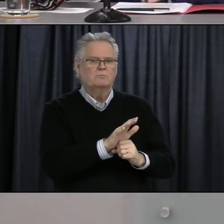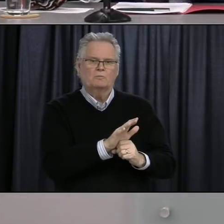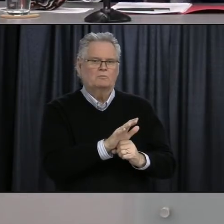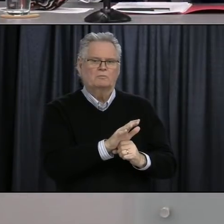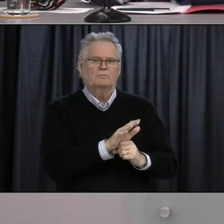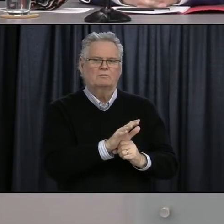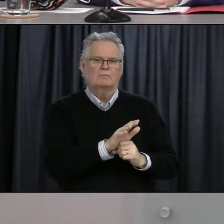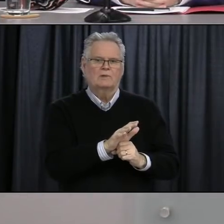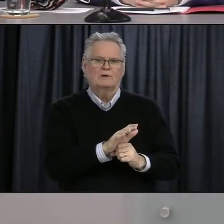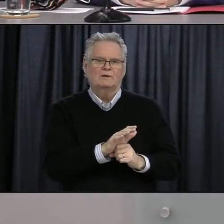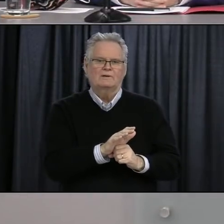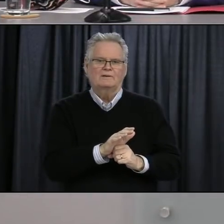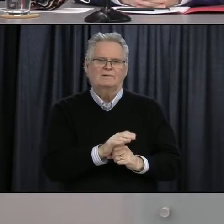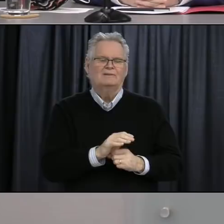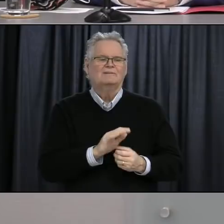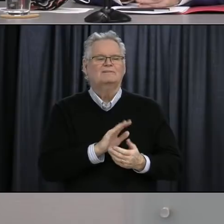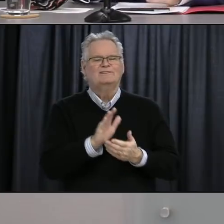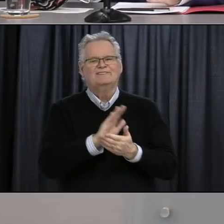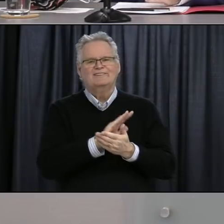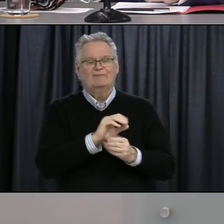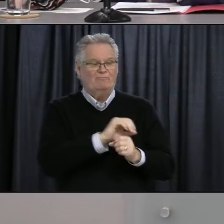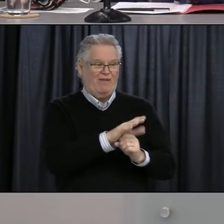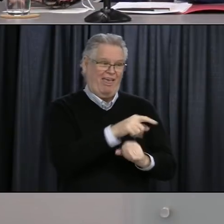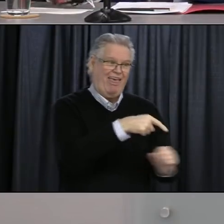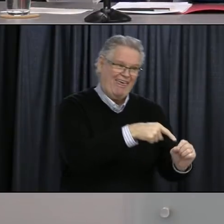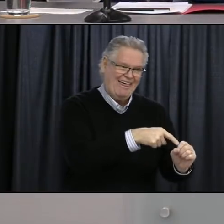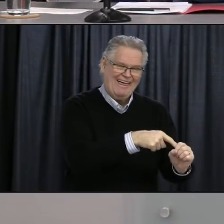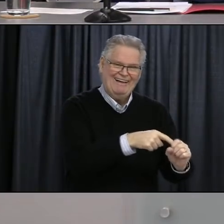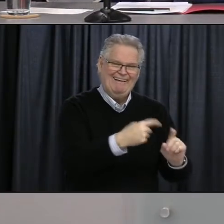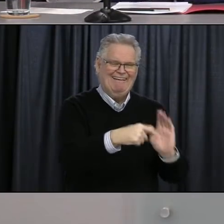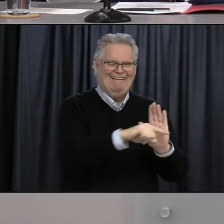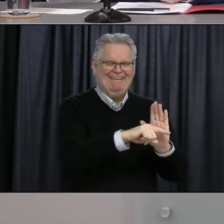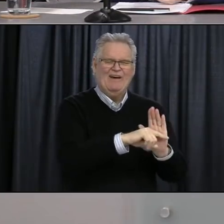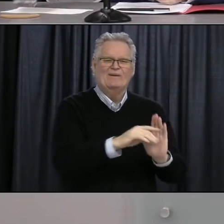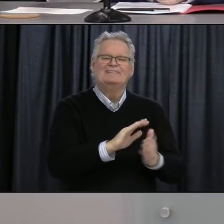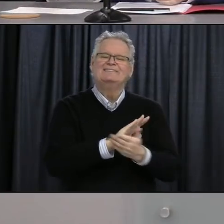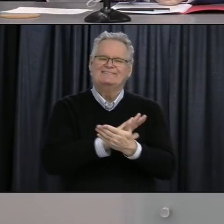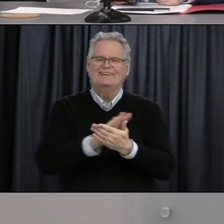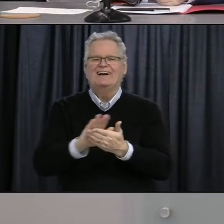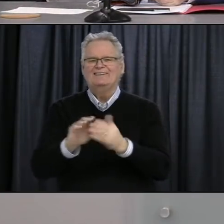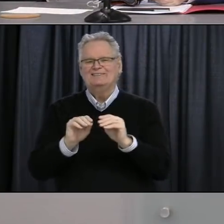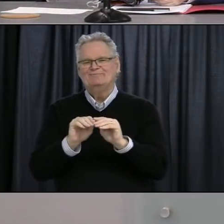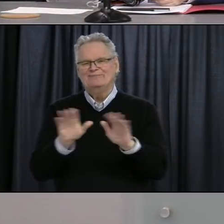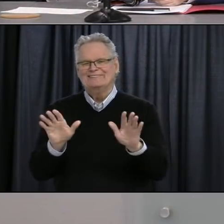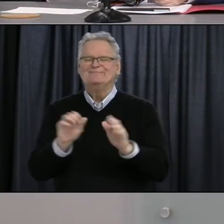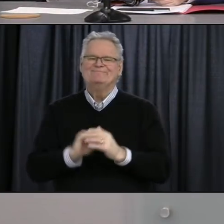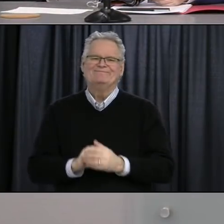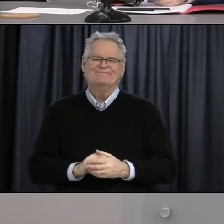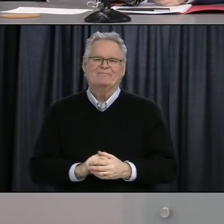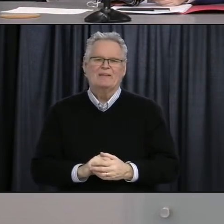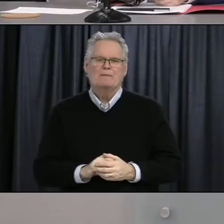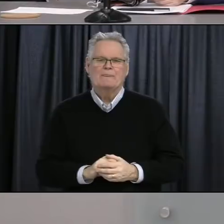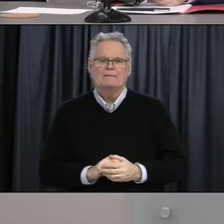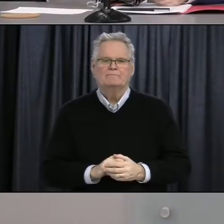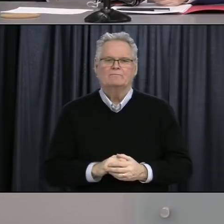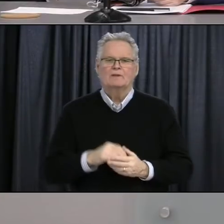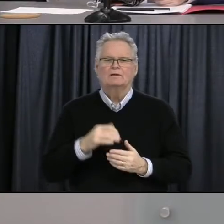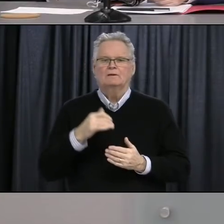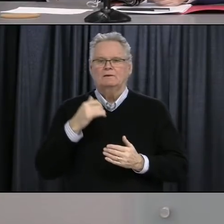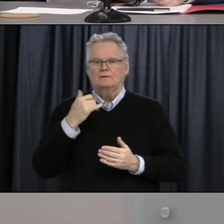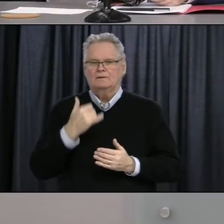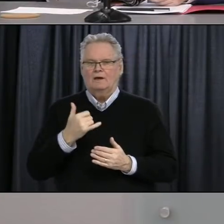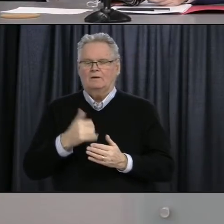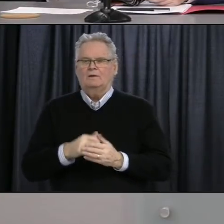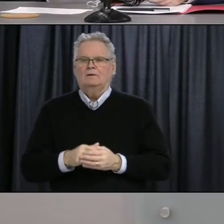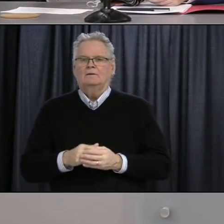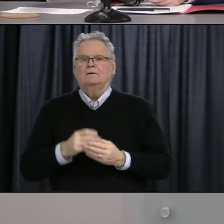Thank you, Minister. I'll now invite questions from the media. Thank you, Premier. For the benefit of our speakers, there are 4 reporters registered for